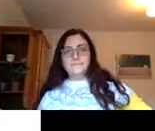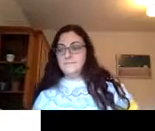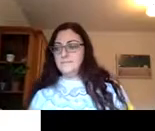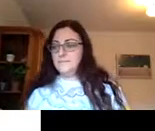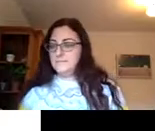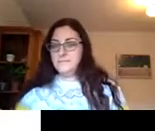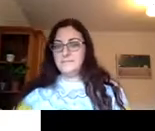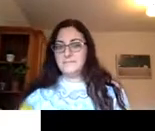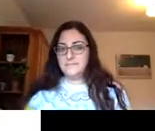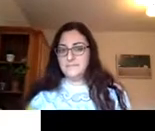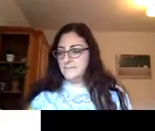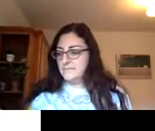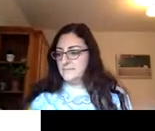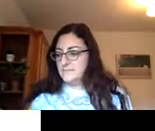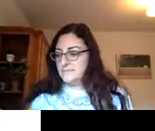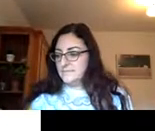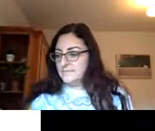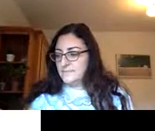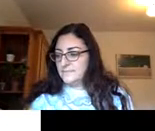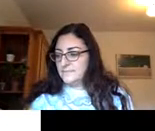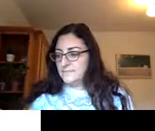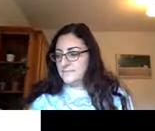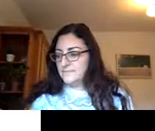There we go. Oh.